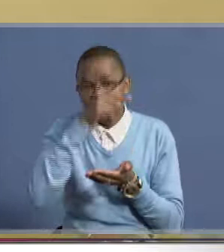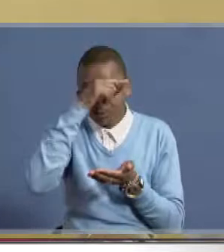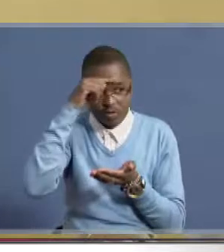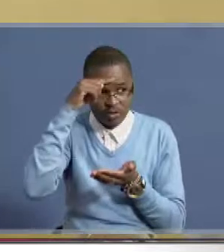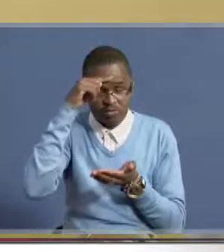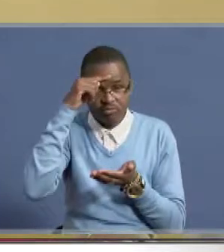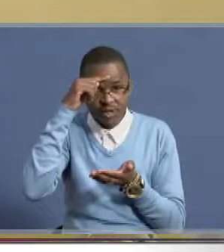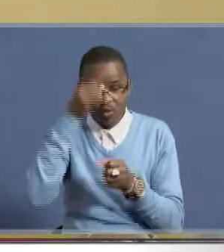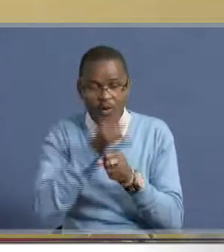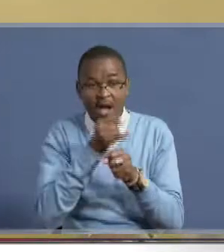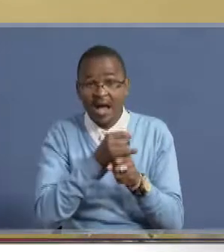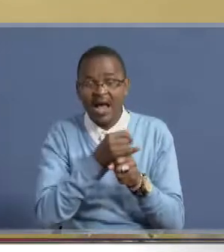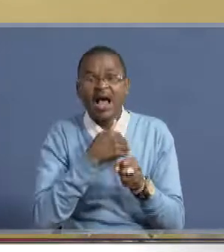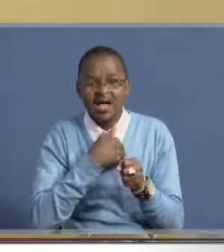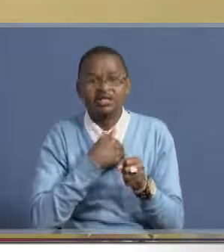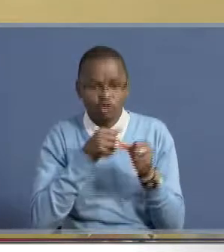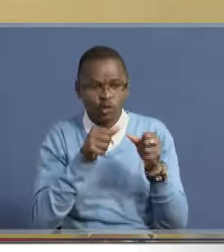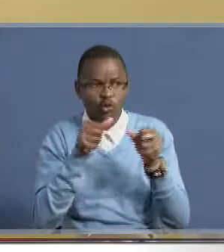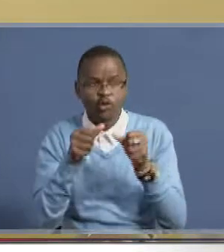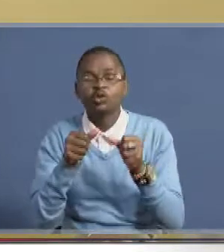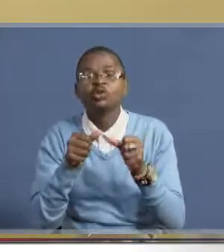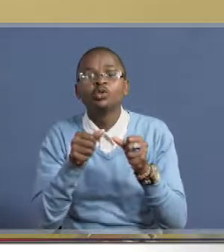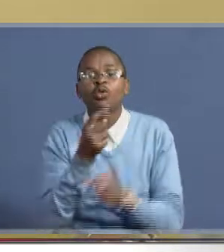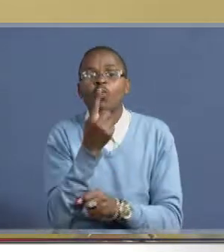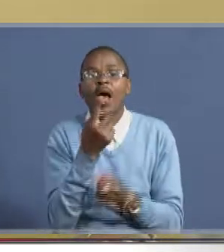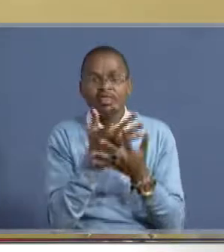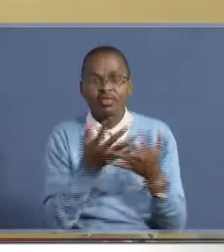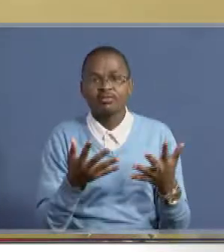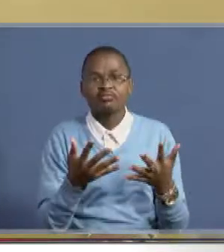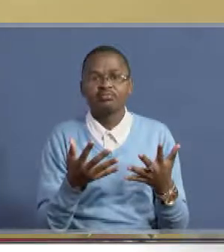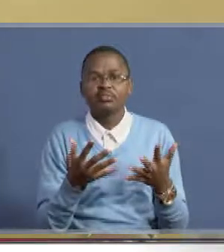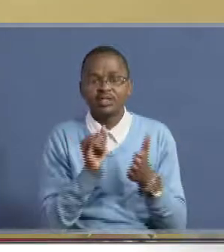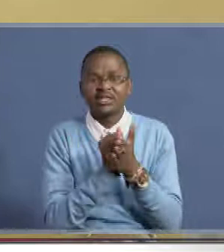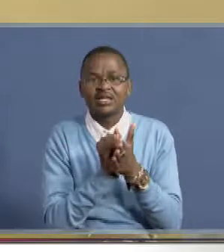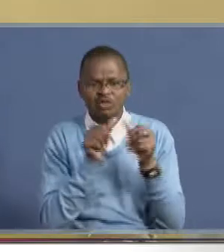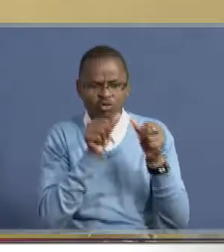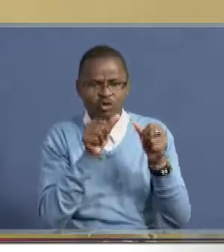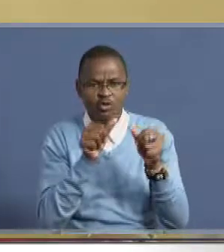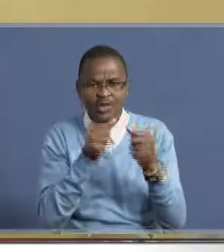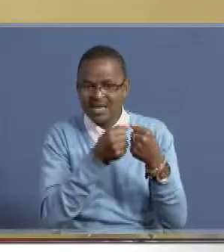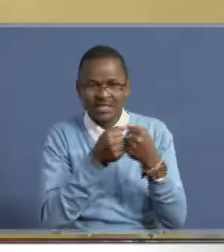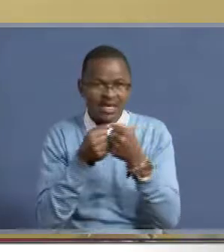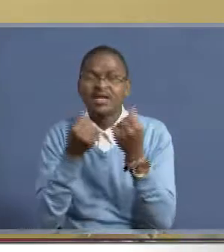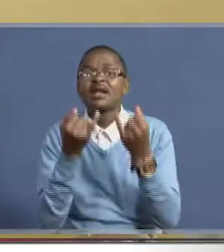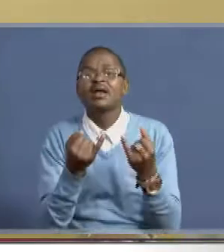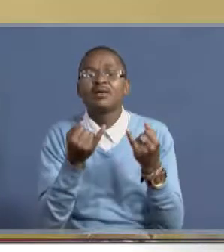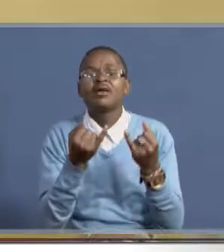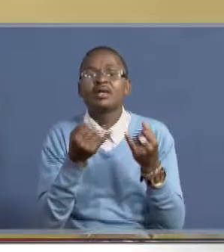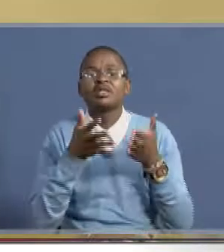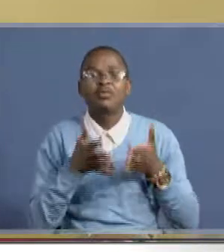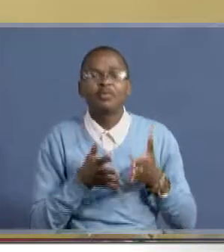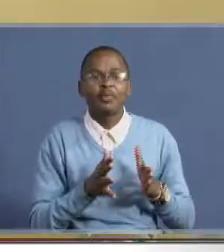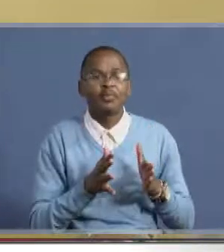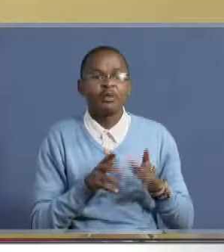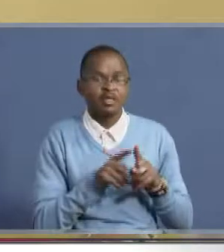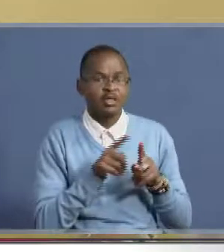because of the amount of work that has gone on. One thing that continues to be a challenge right now is maternal,